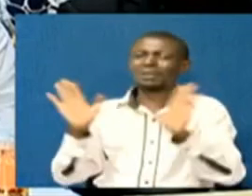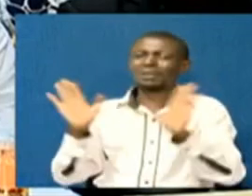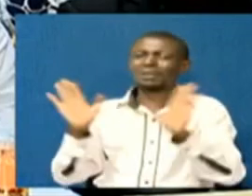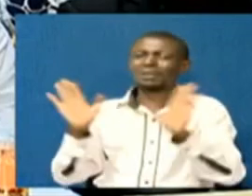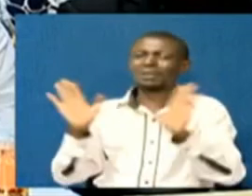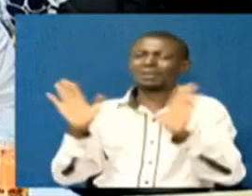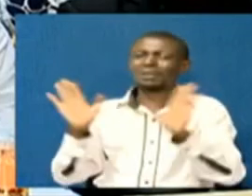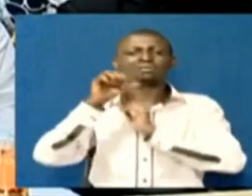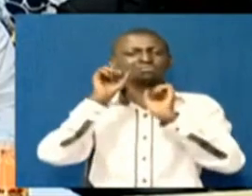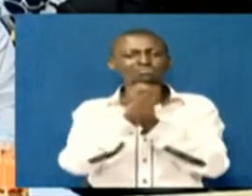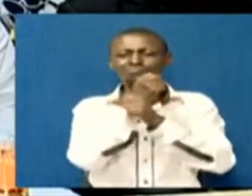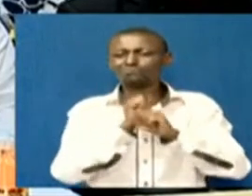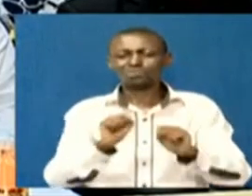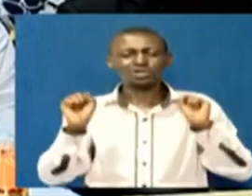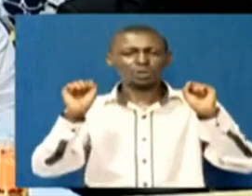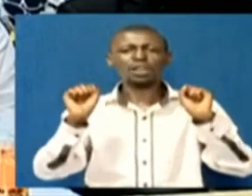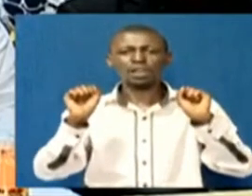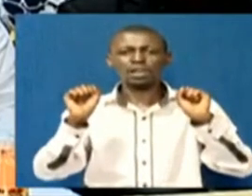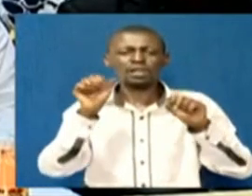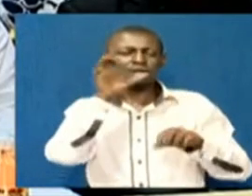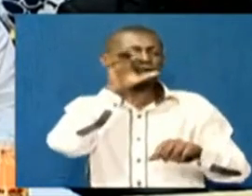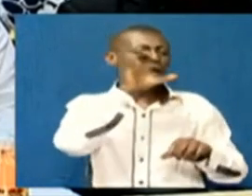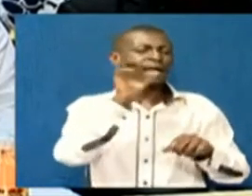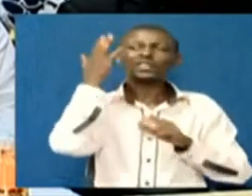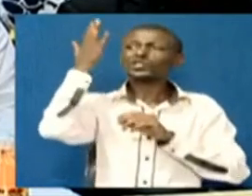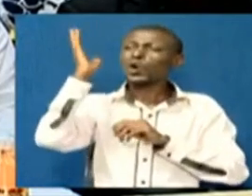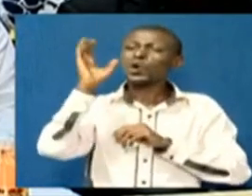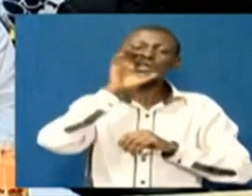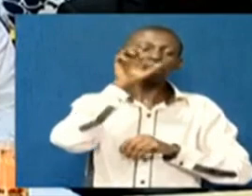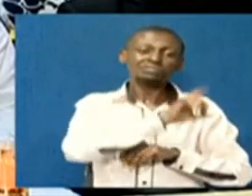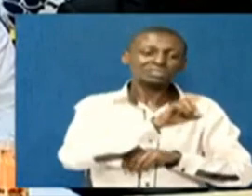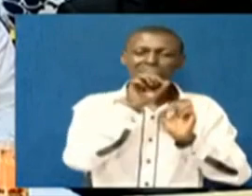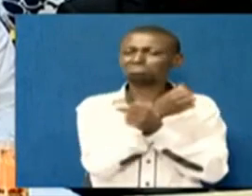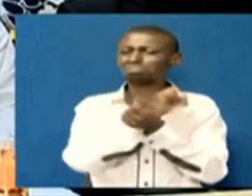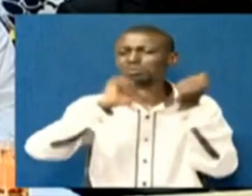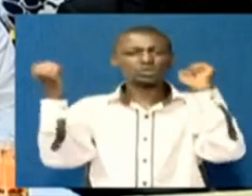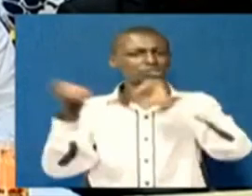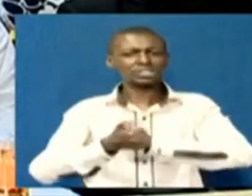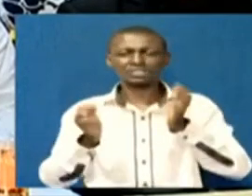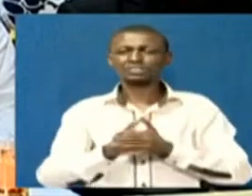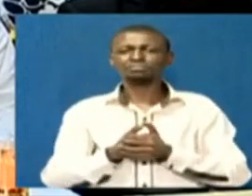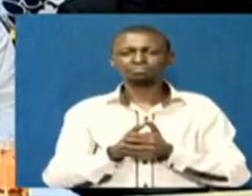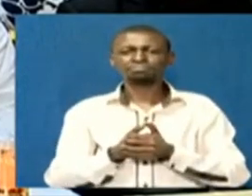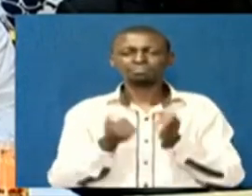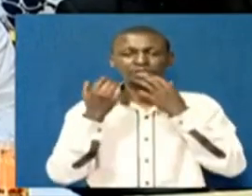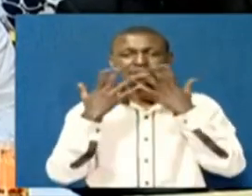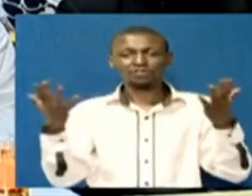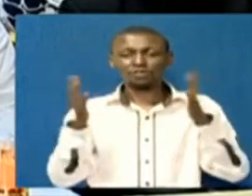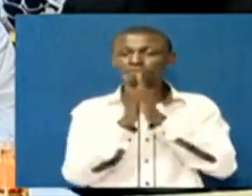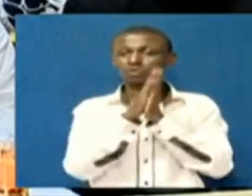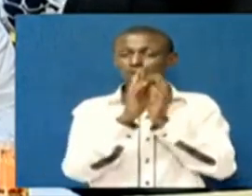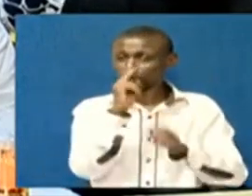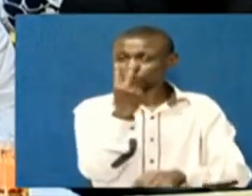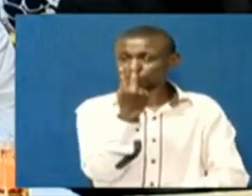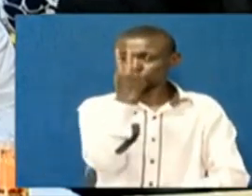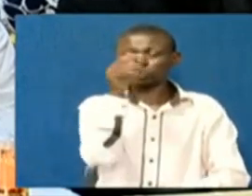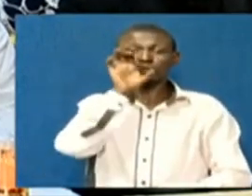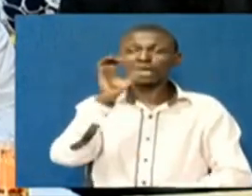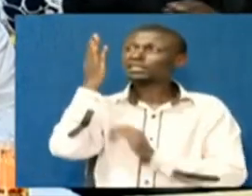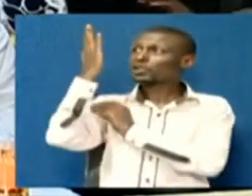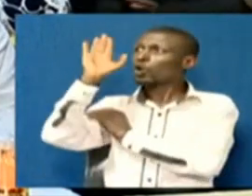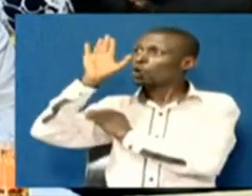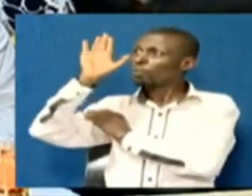No man can untie a curse that God has made. I've given you two curses that God in